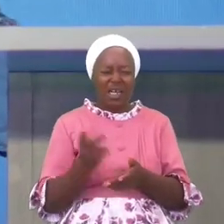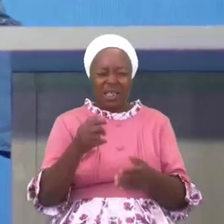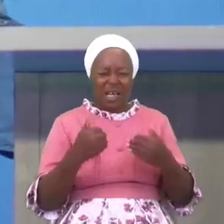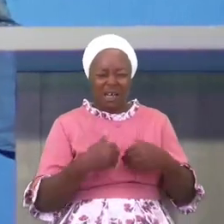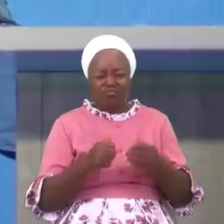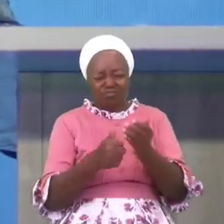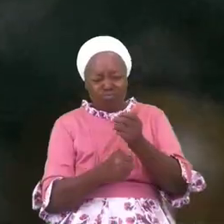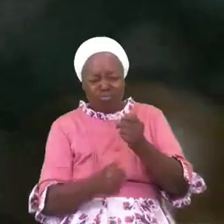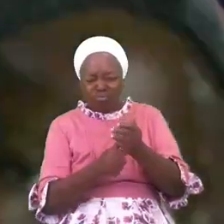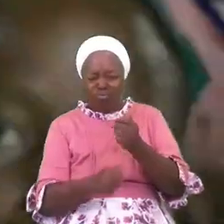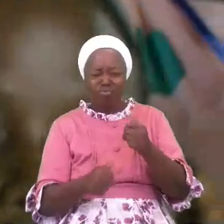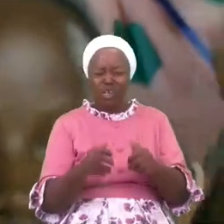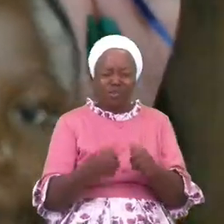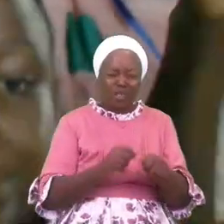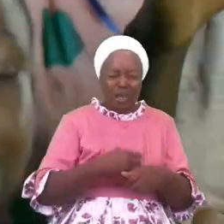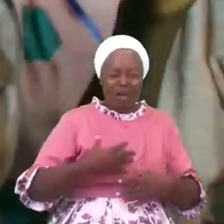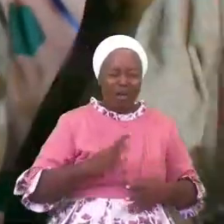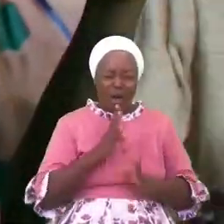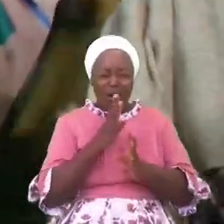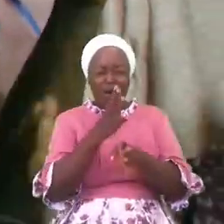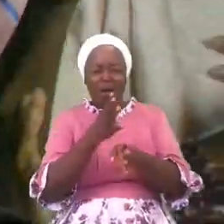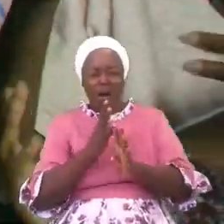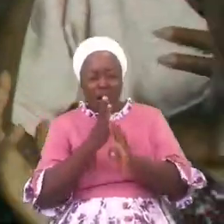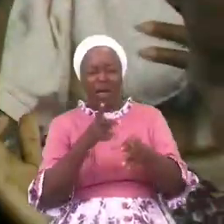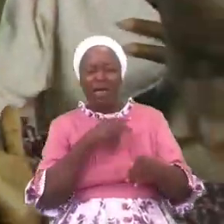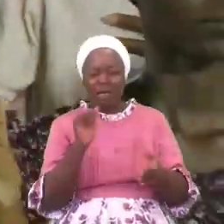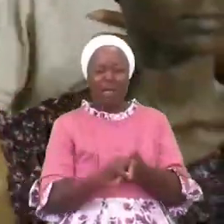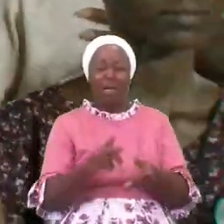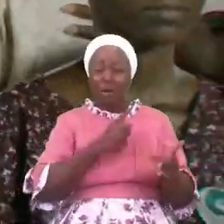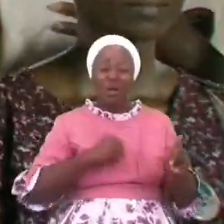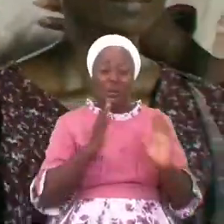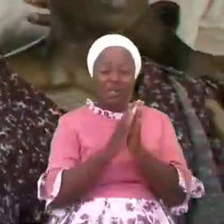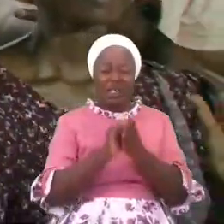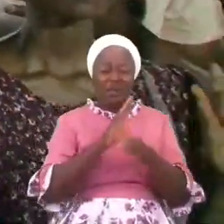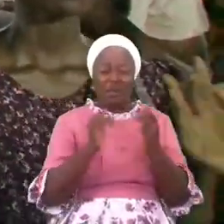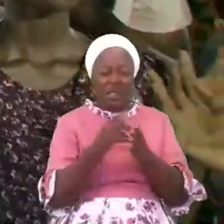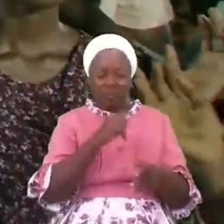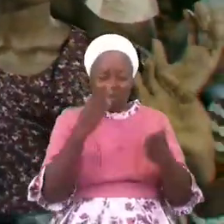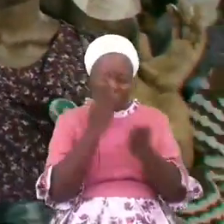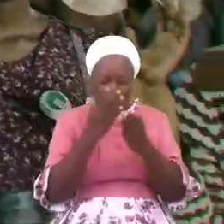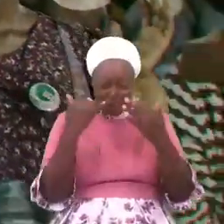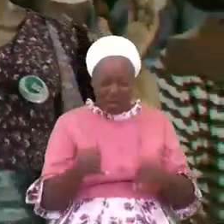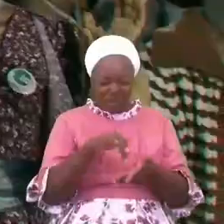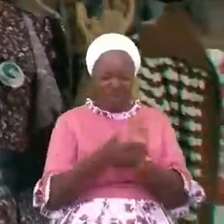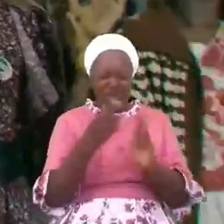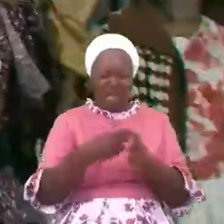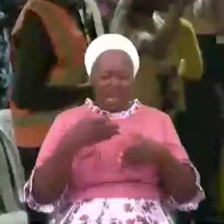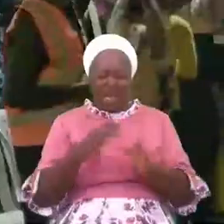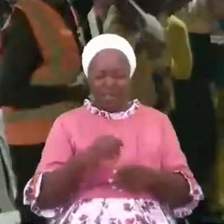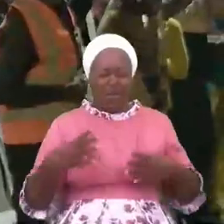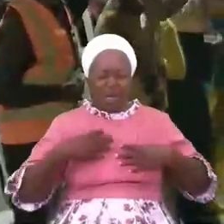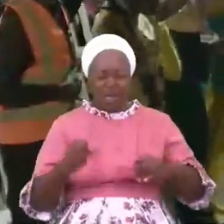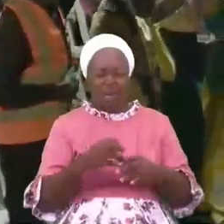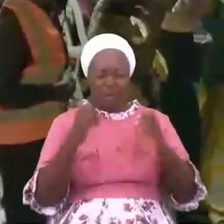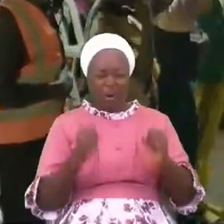thing will stop right now. Let your healing virtue pass through everyone's body in Jesus'